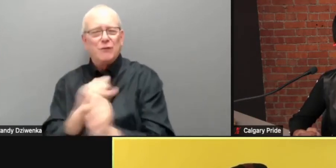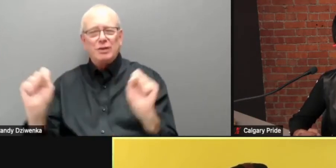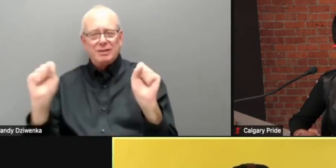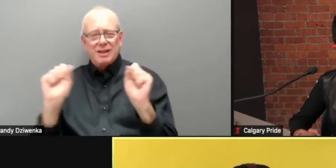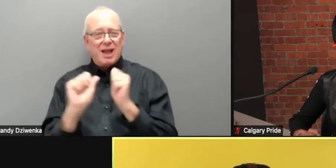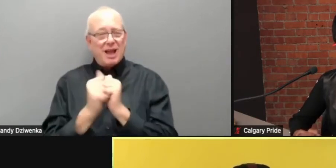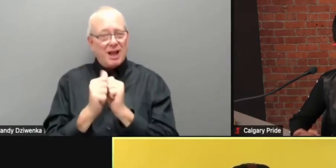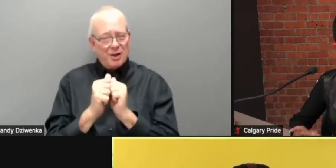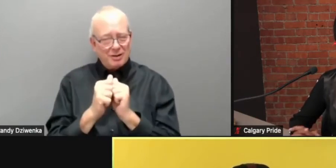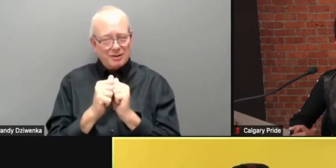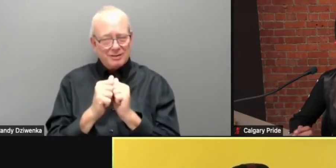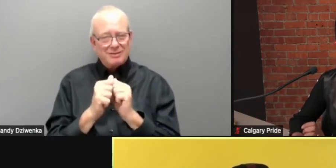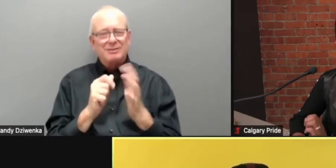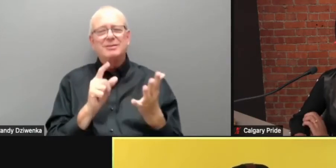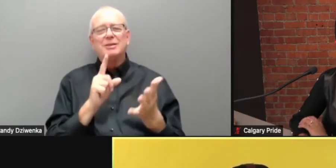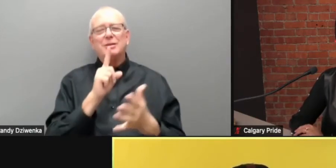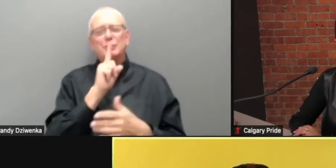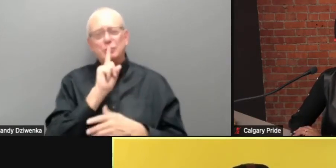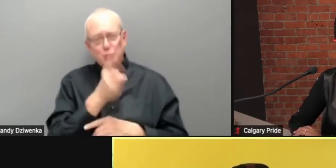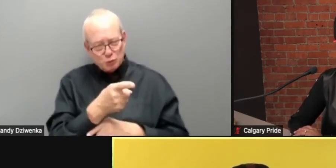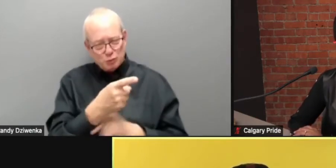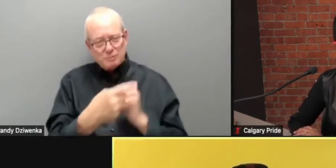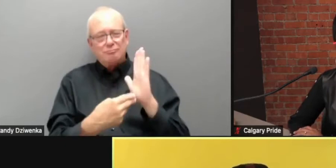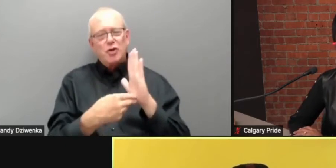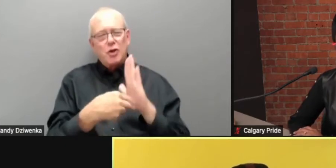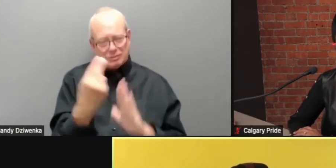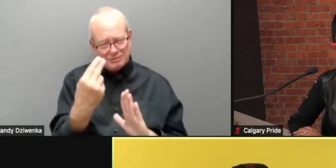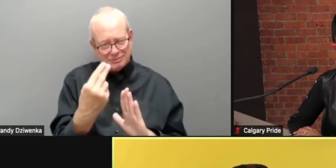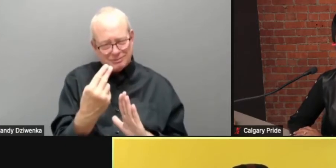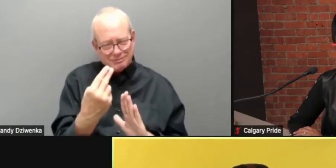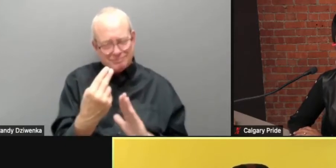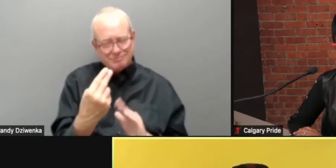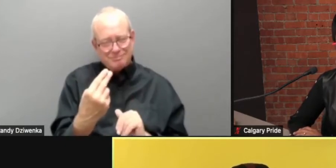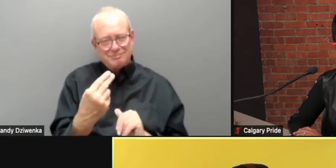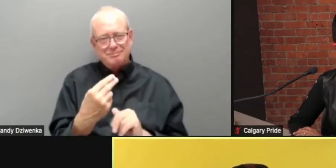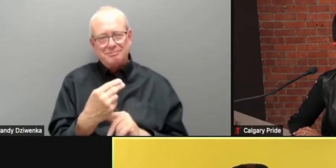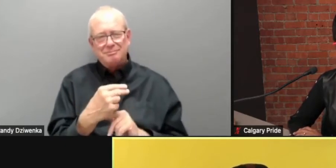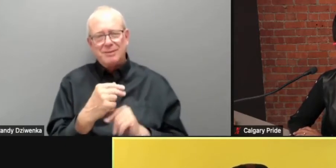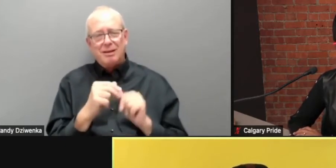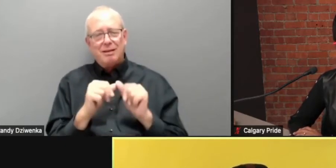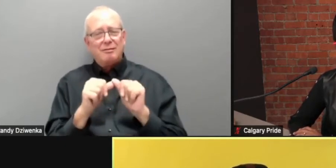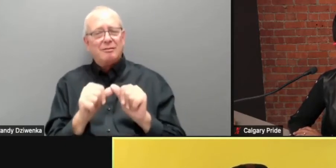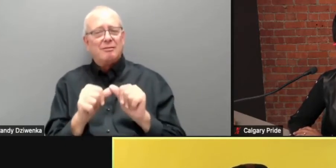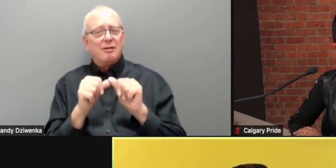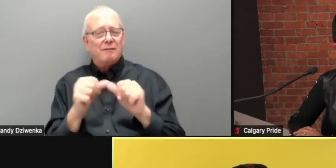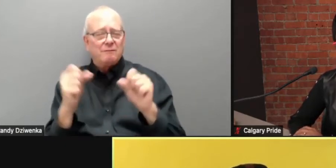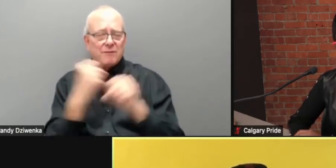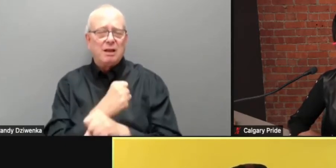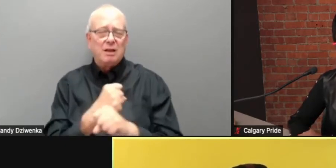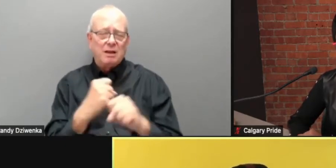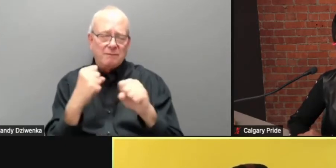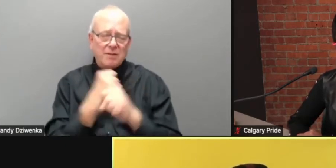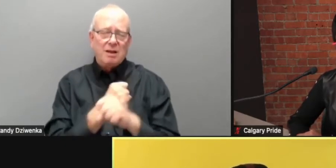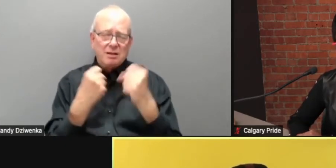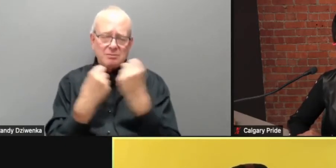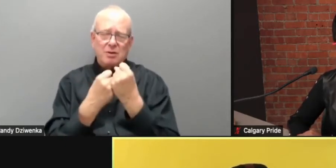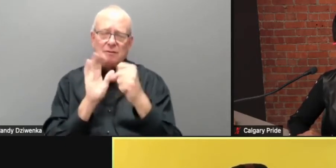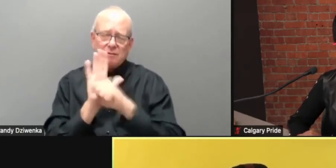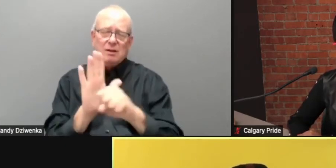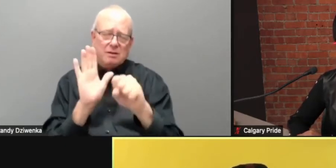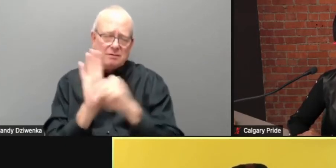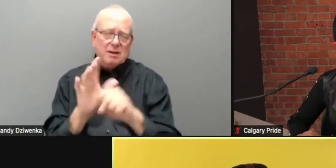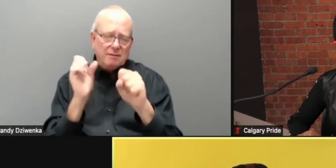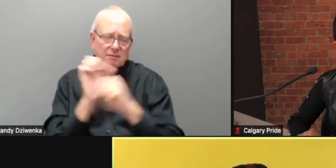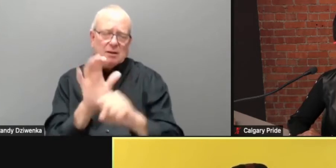will use this weapon and fight the battle and give freedom to my brothers and sisters of the 2S LGBT